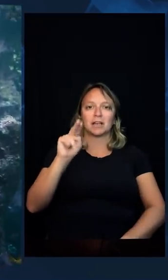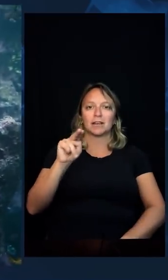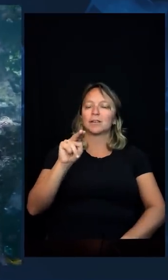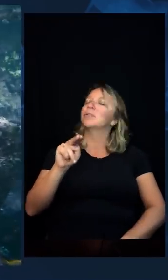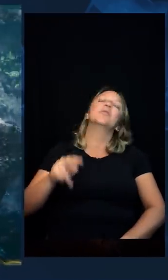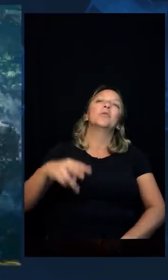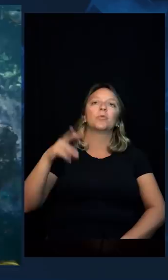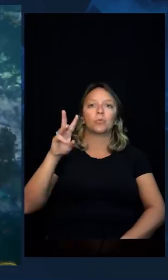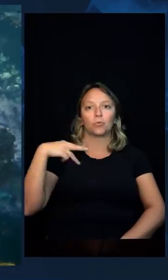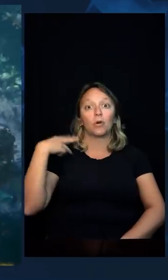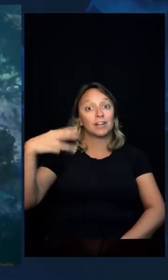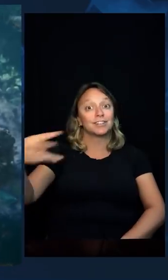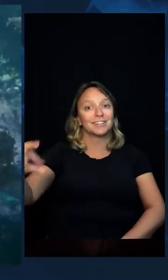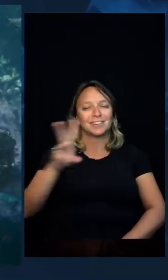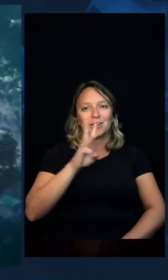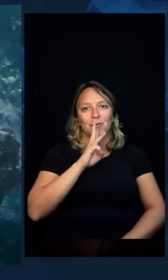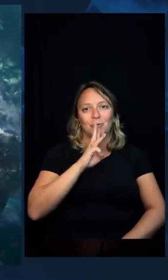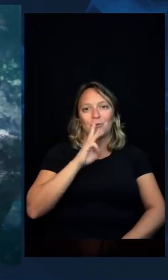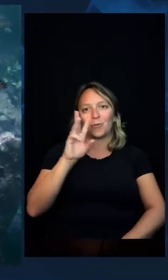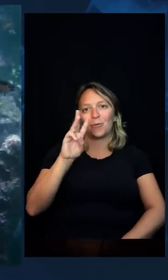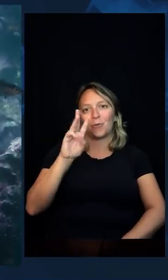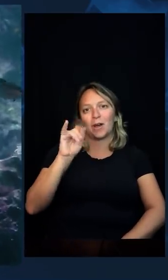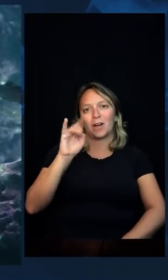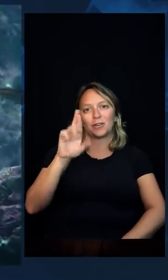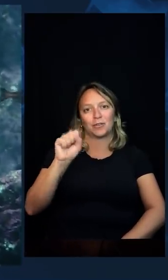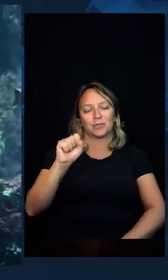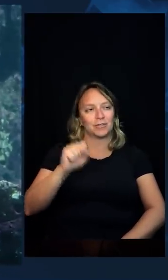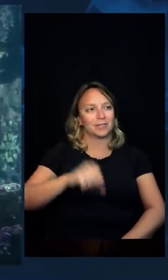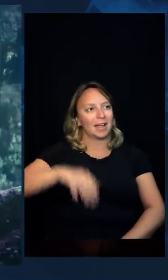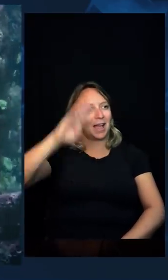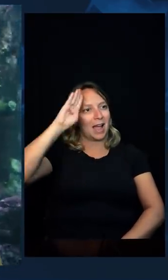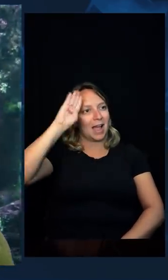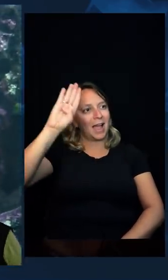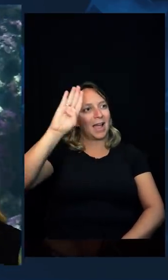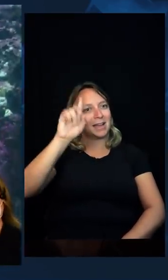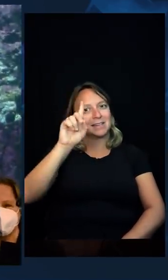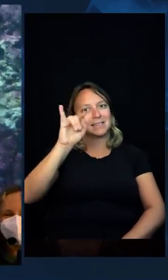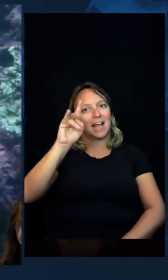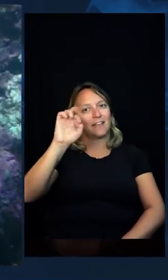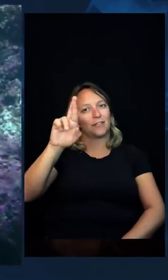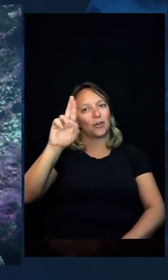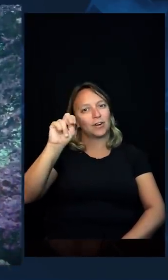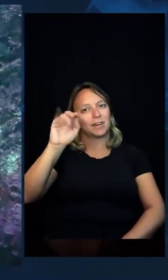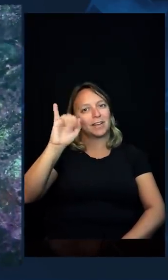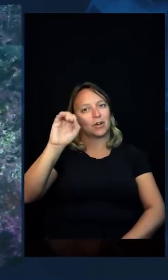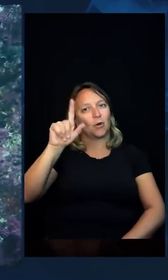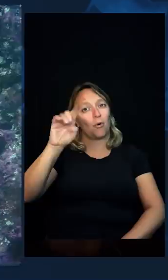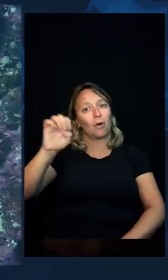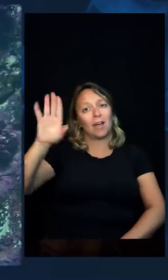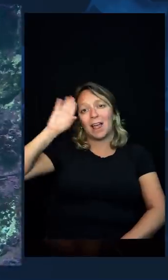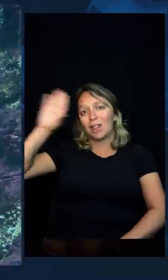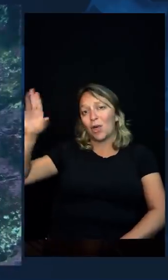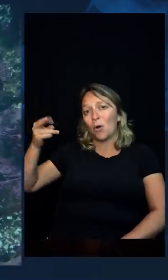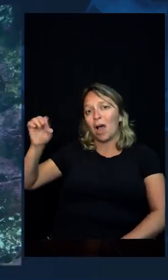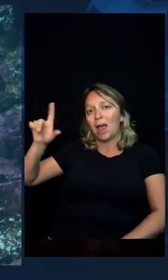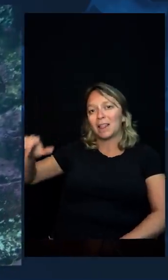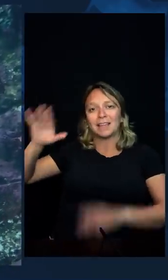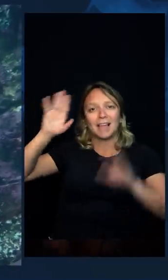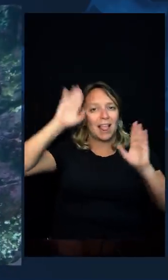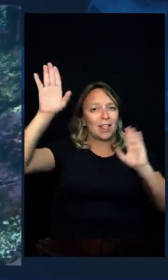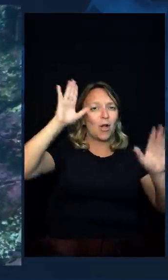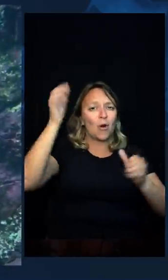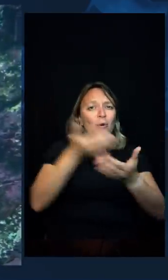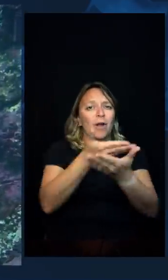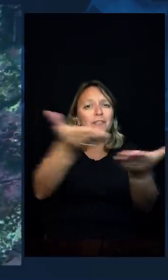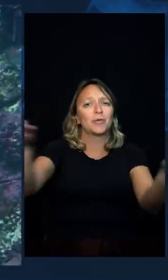but let's also meet our diver today. Hi, Diver Nicole. Hello, Holly. Hello, everyone. Welcome